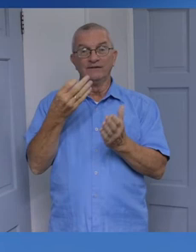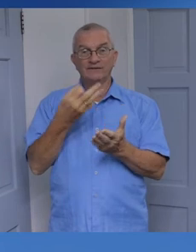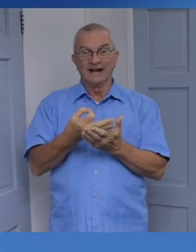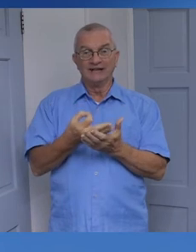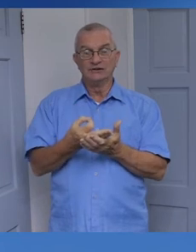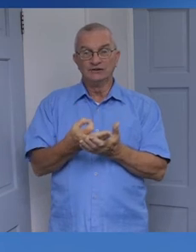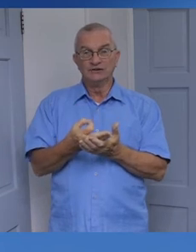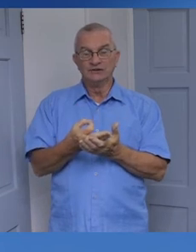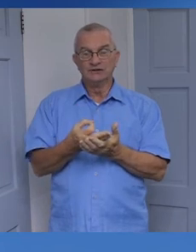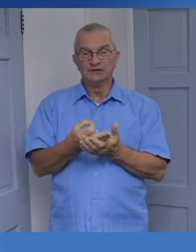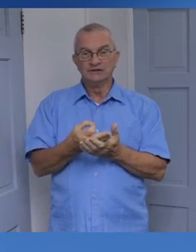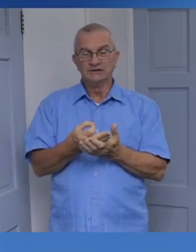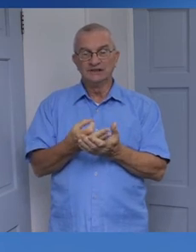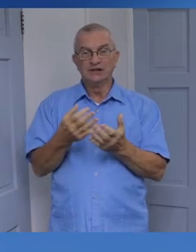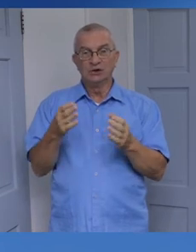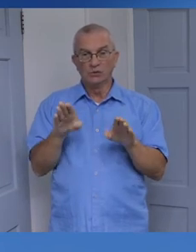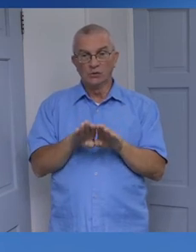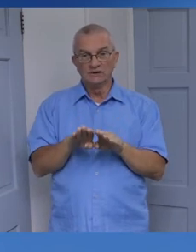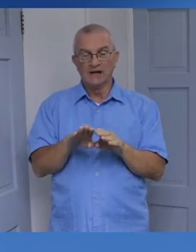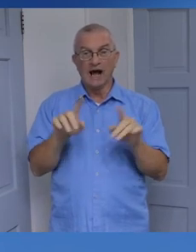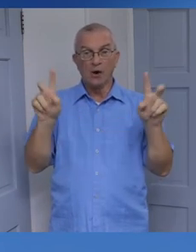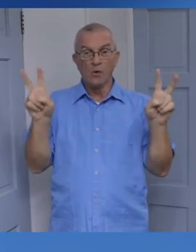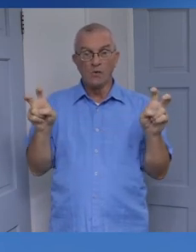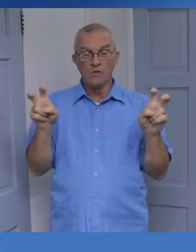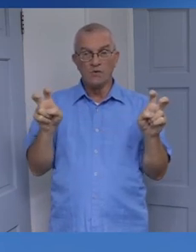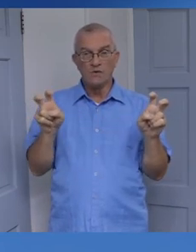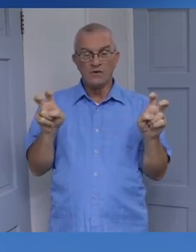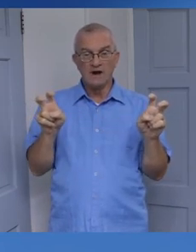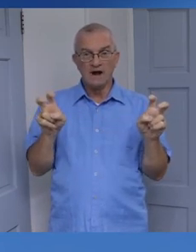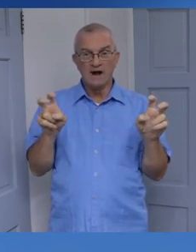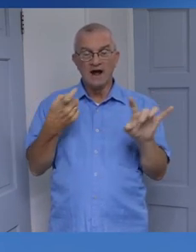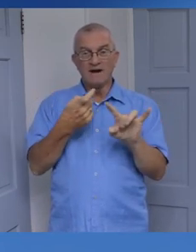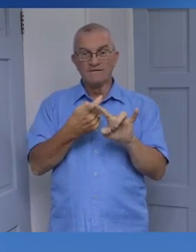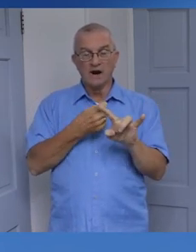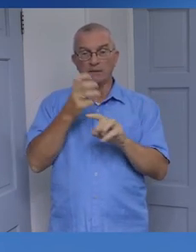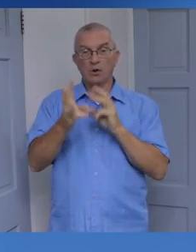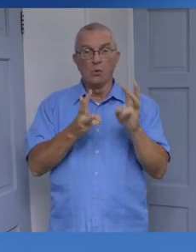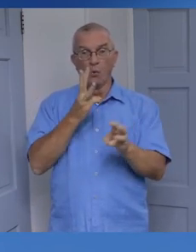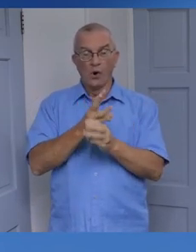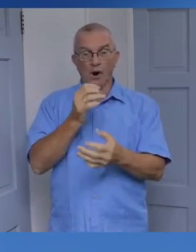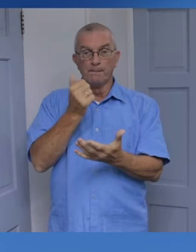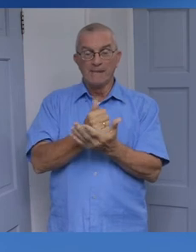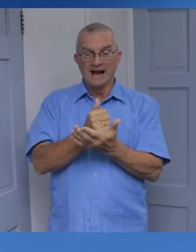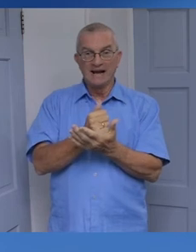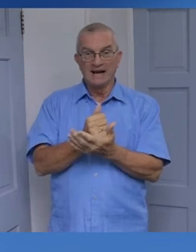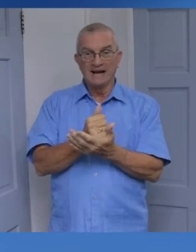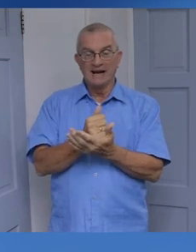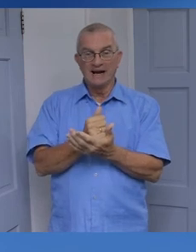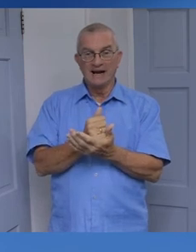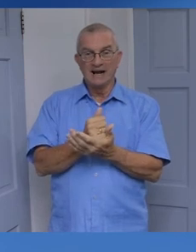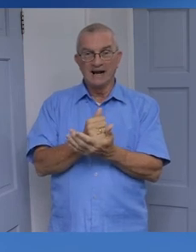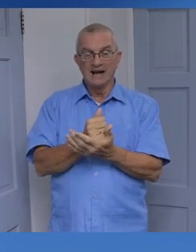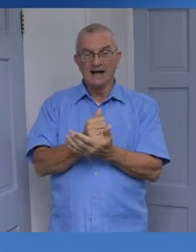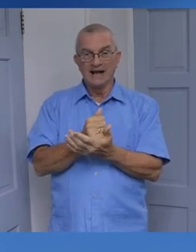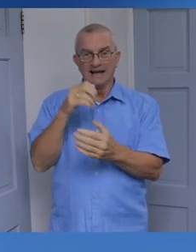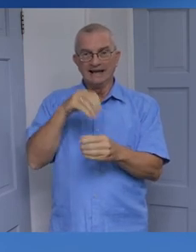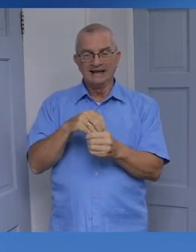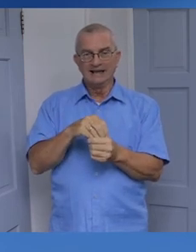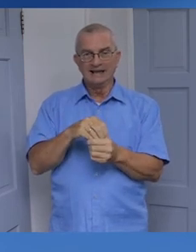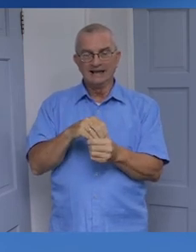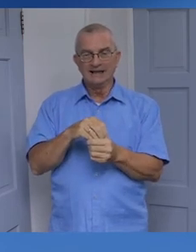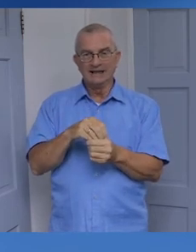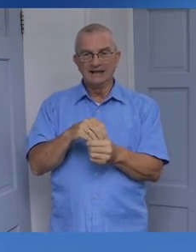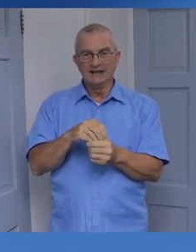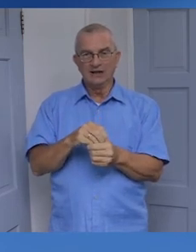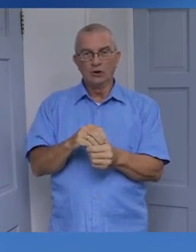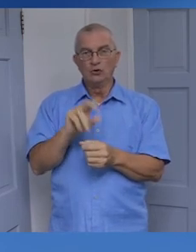quote from a World Bank panel in the 2011 State